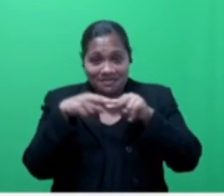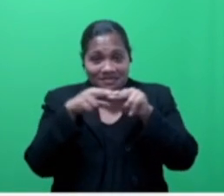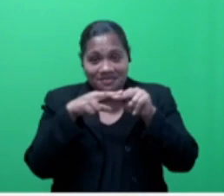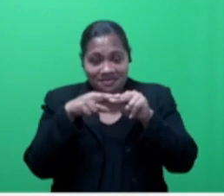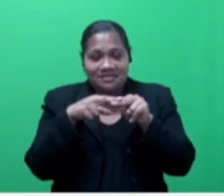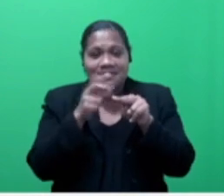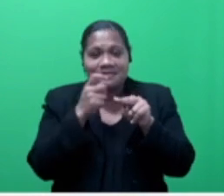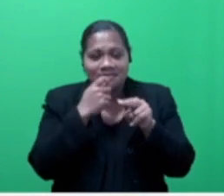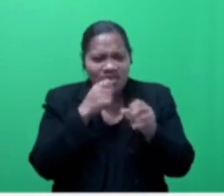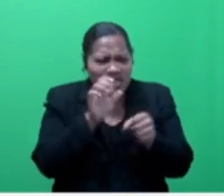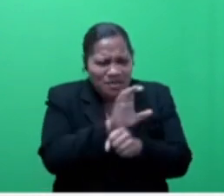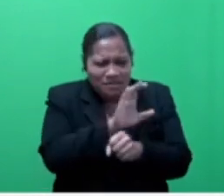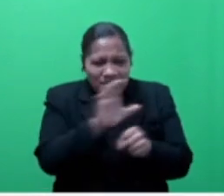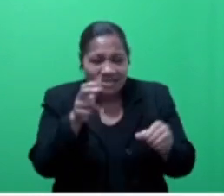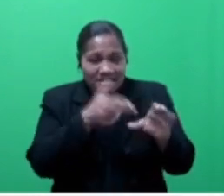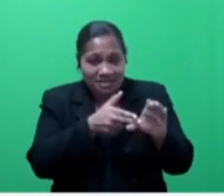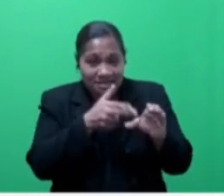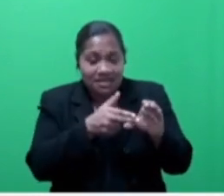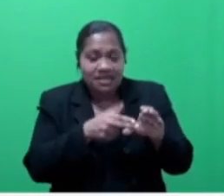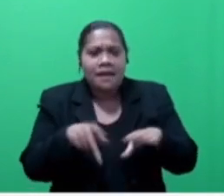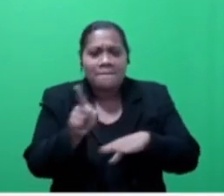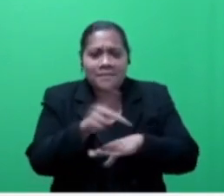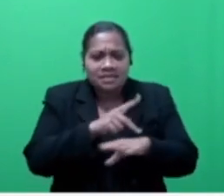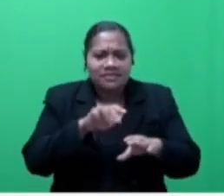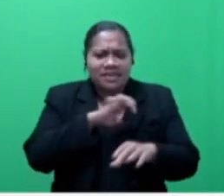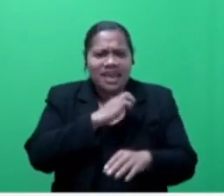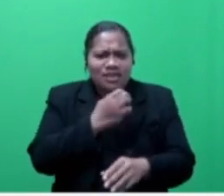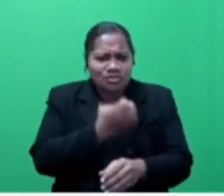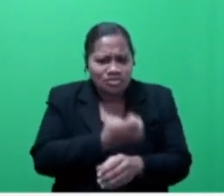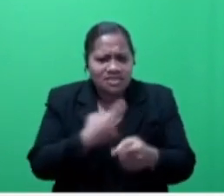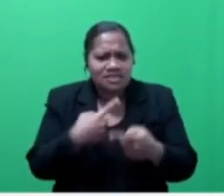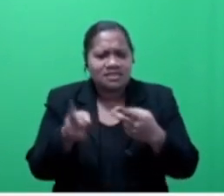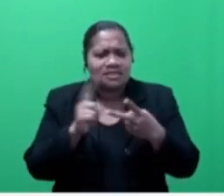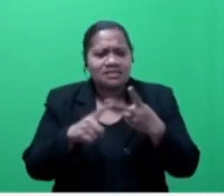companies, Pacific Energy, Total, and